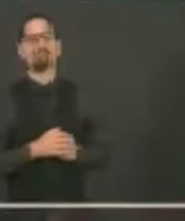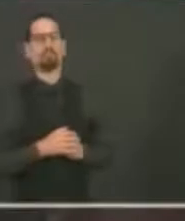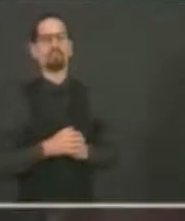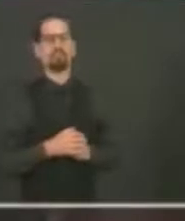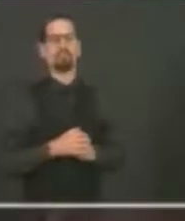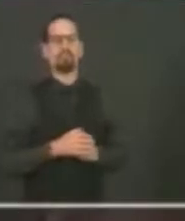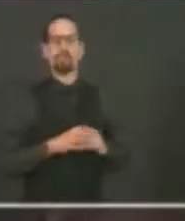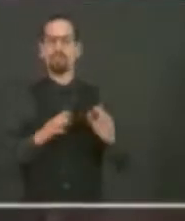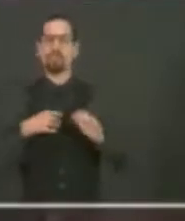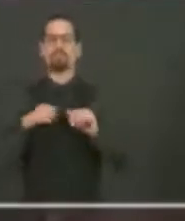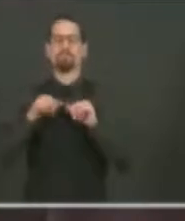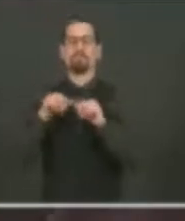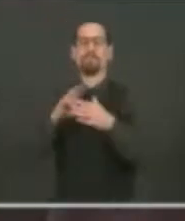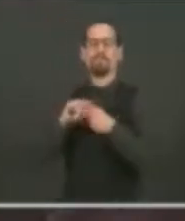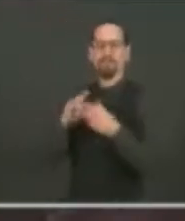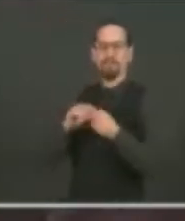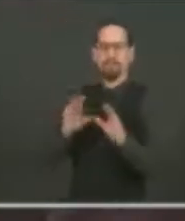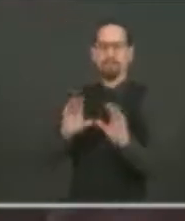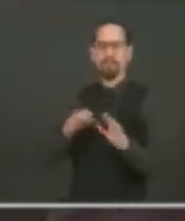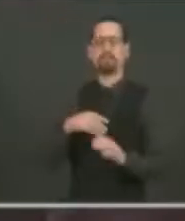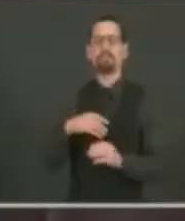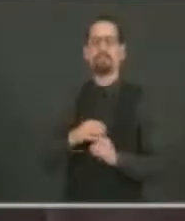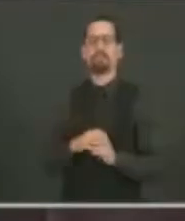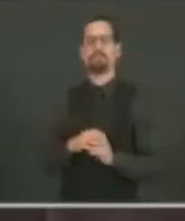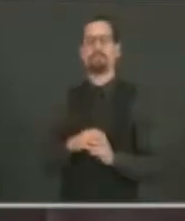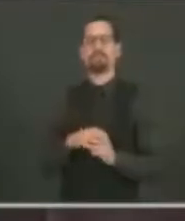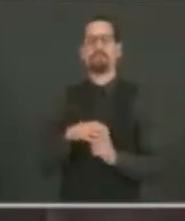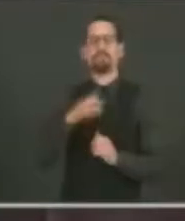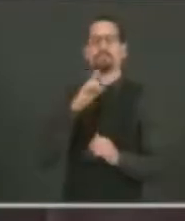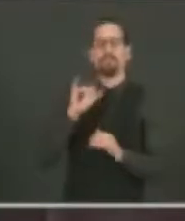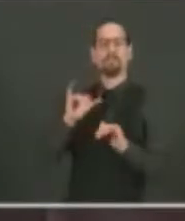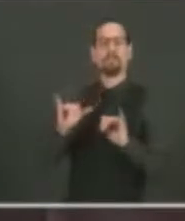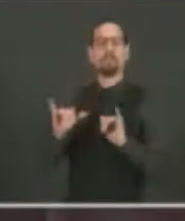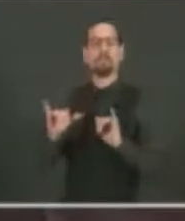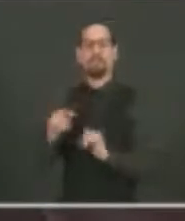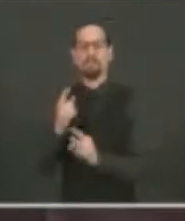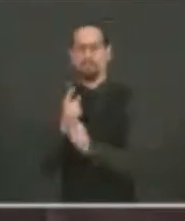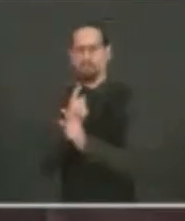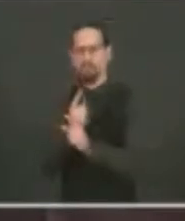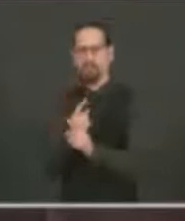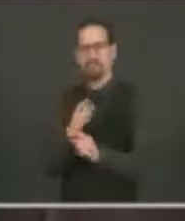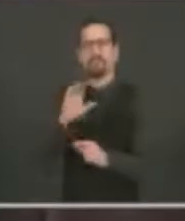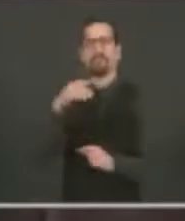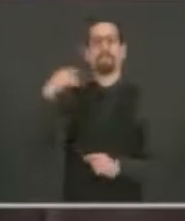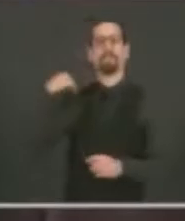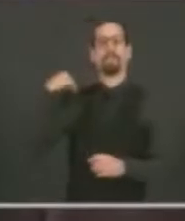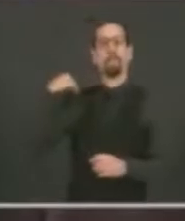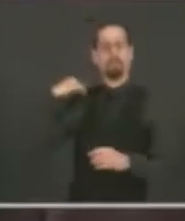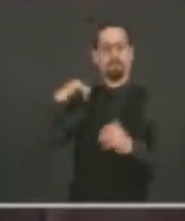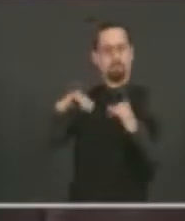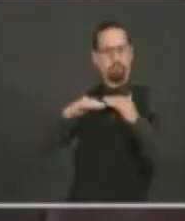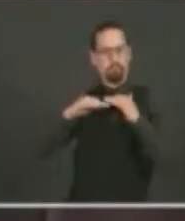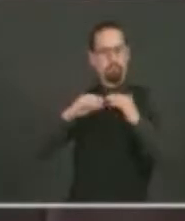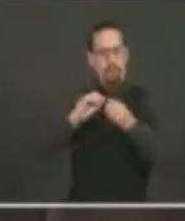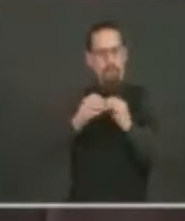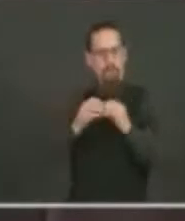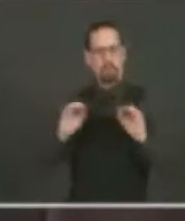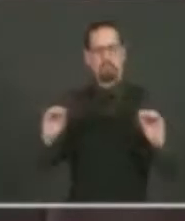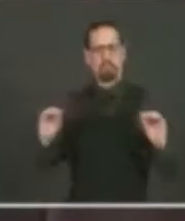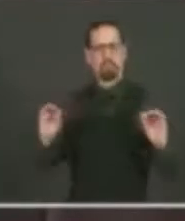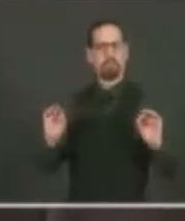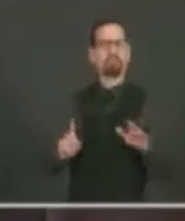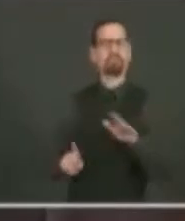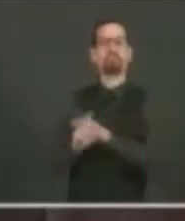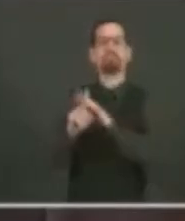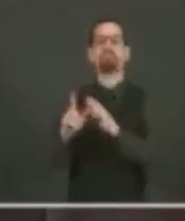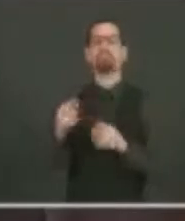The usual components that go into where we were previously, the isolated cases occurring